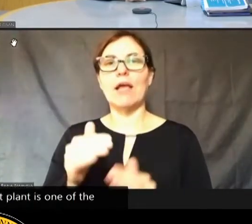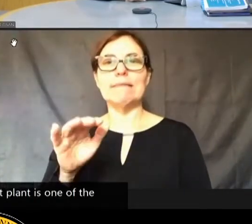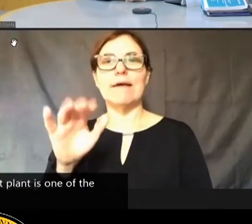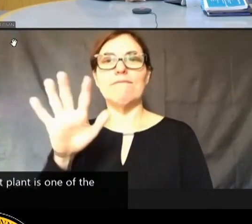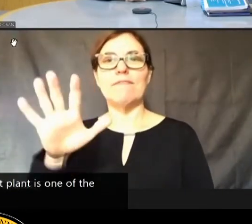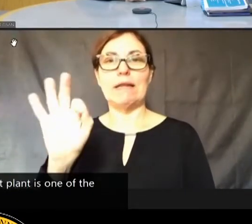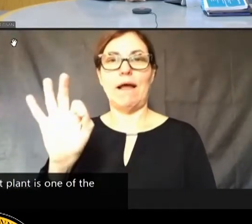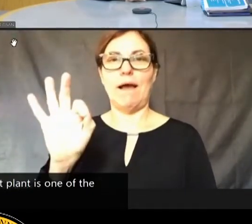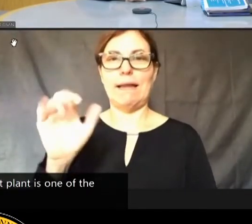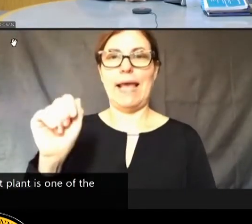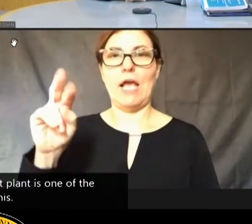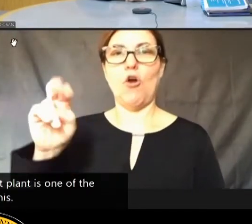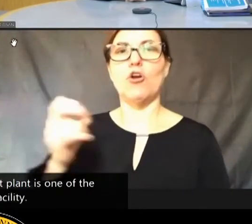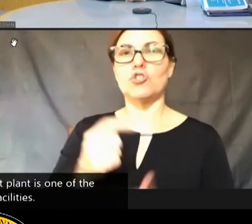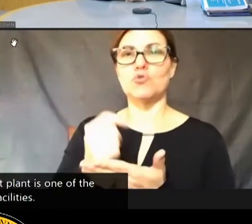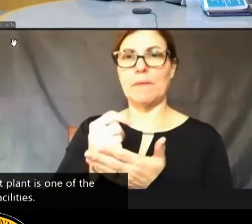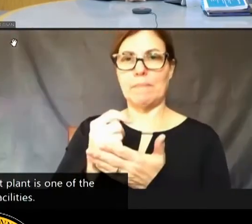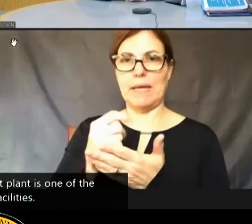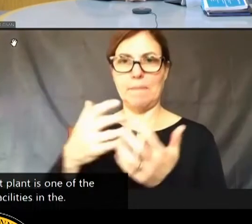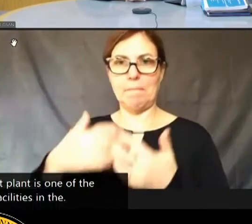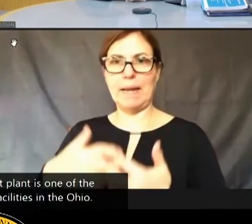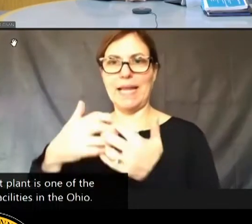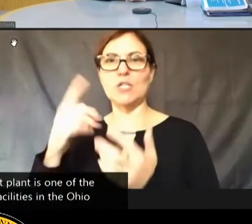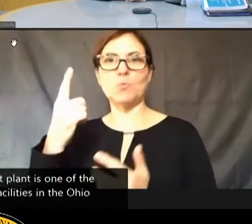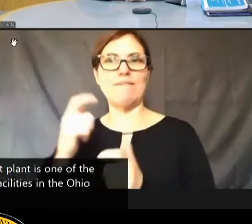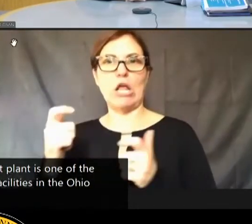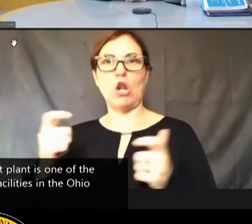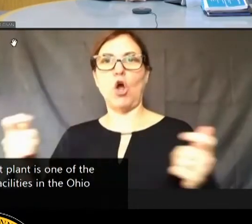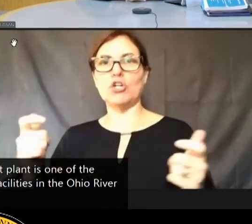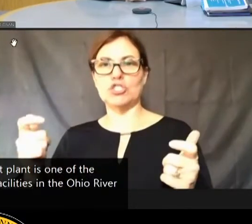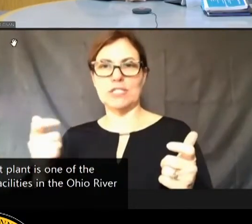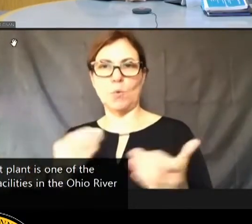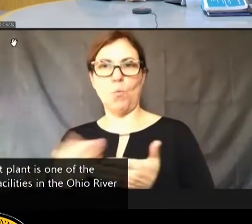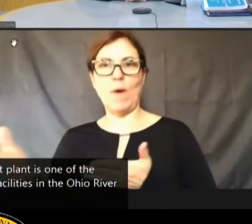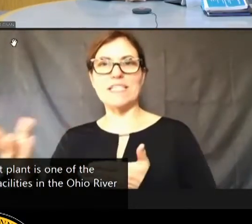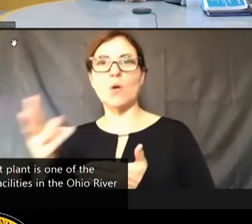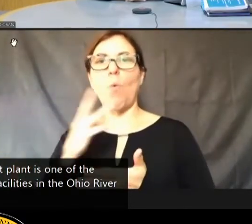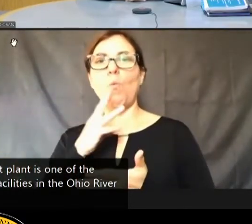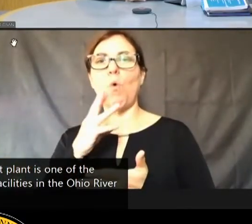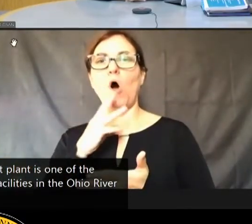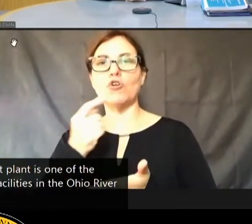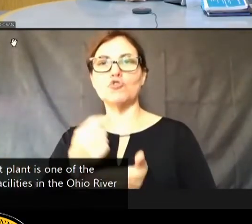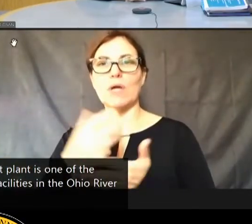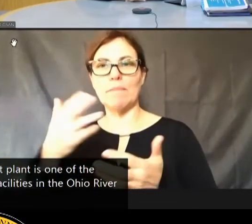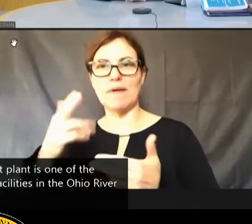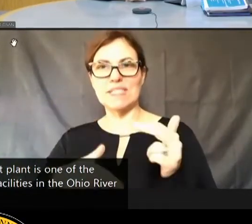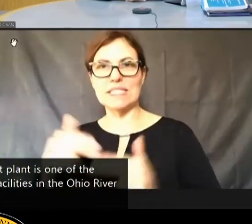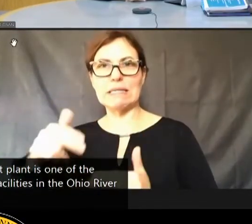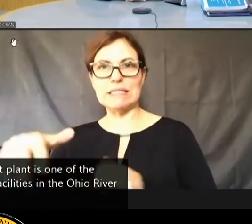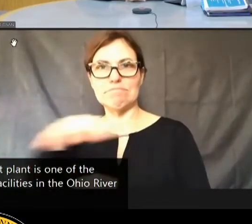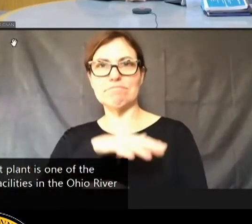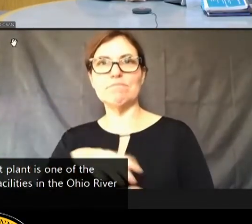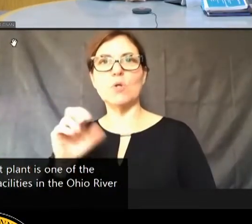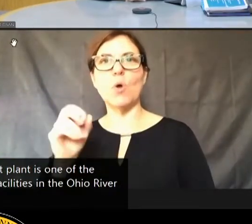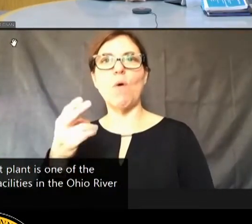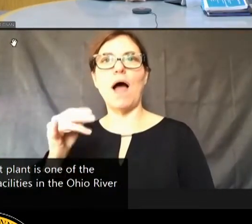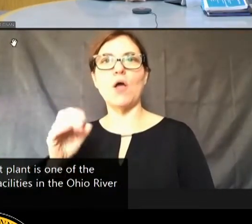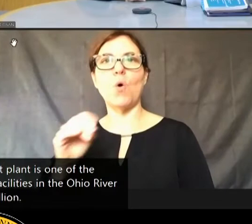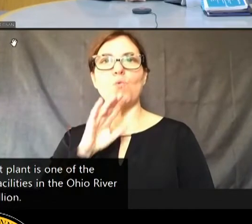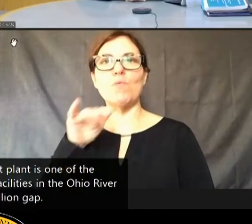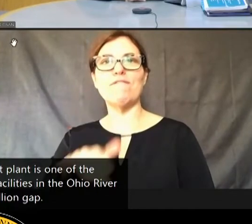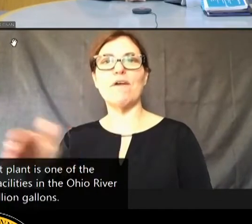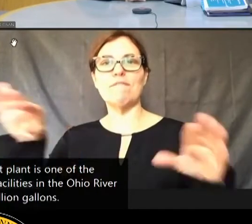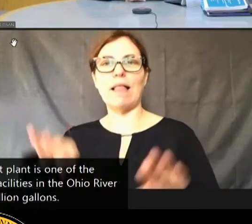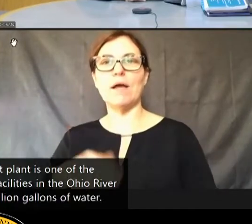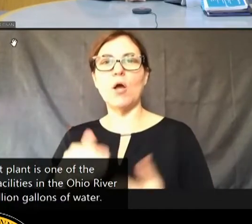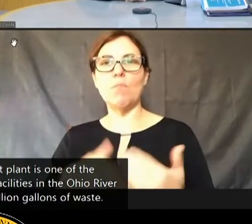wastewater treatment facilities in the Ohio River Valley. processing up to 250 million gallons